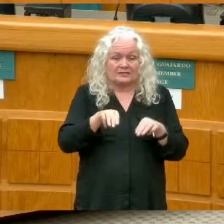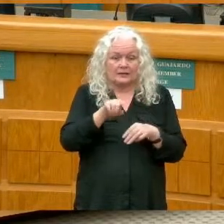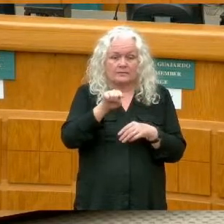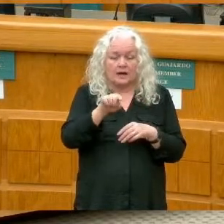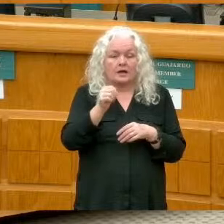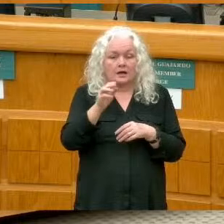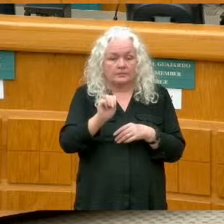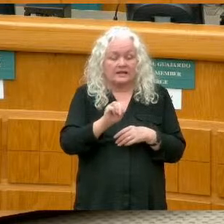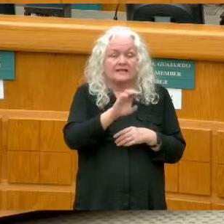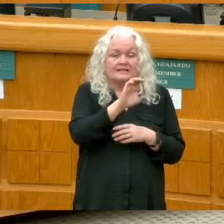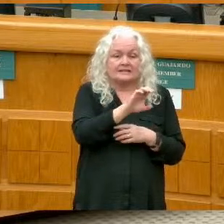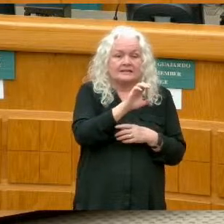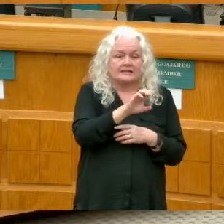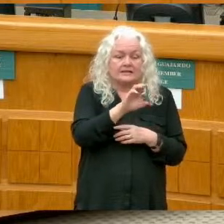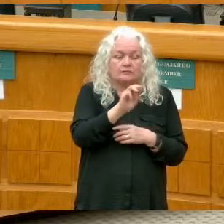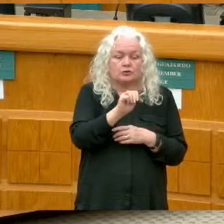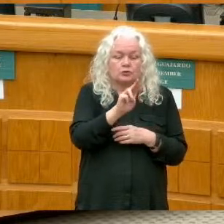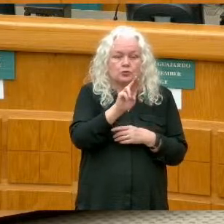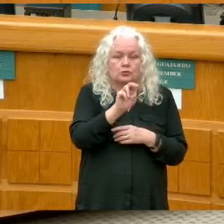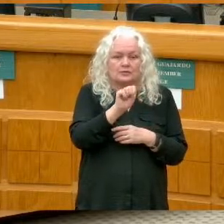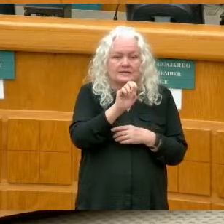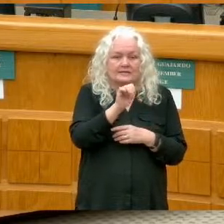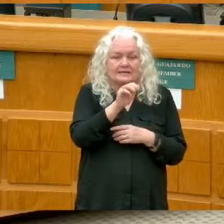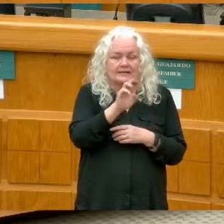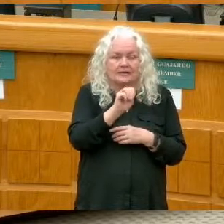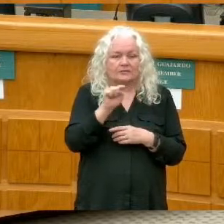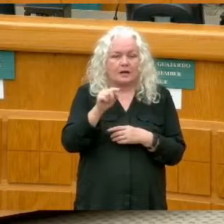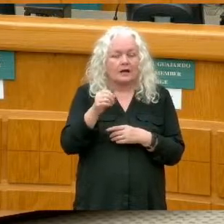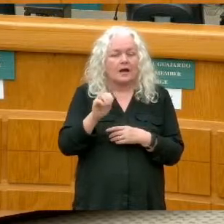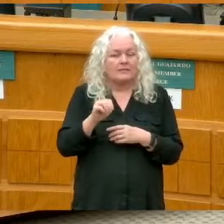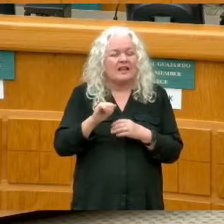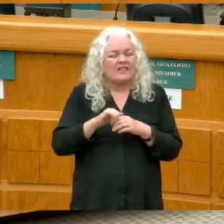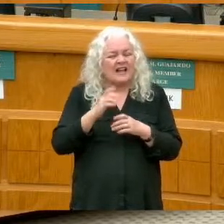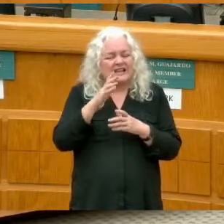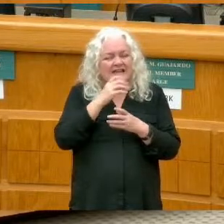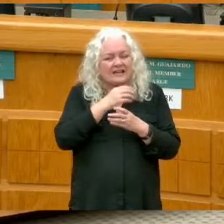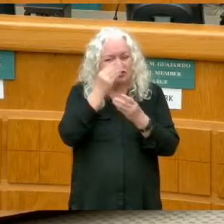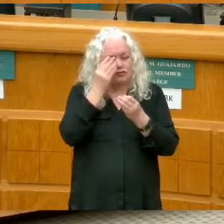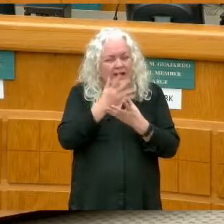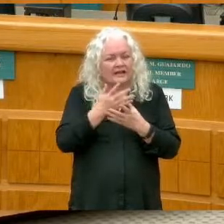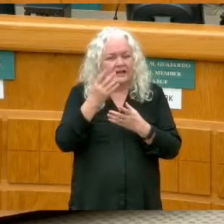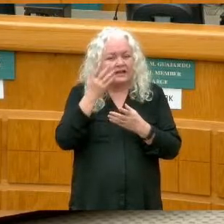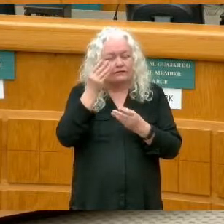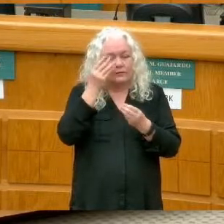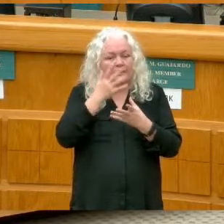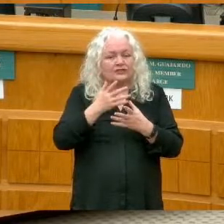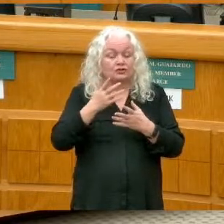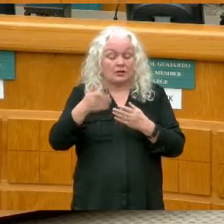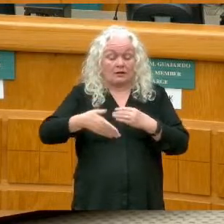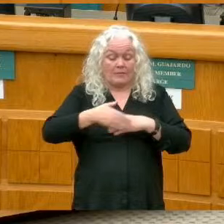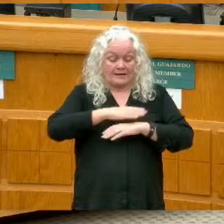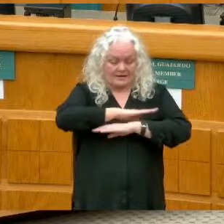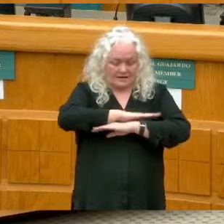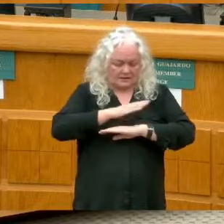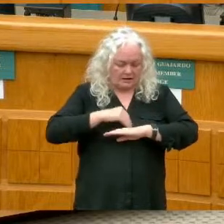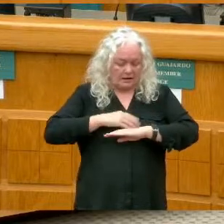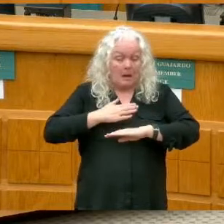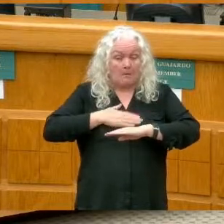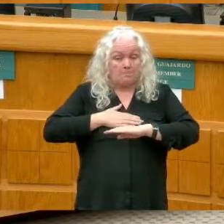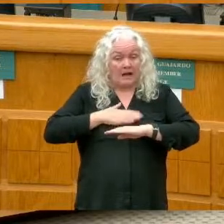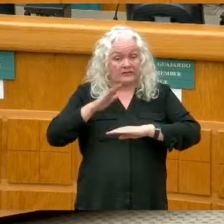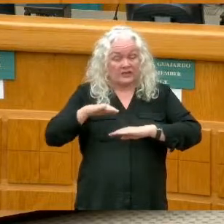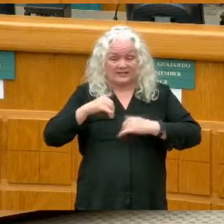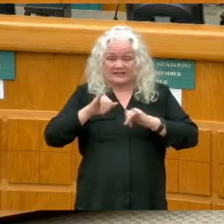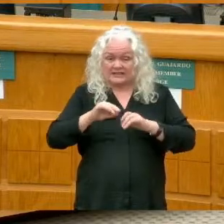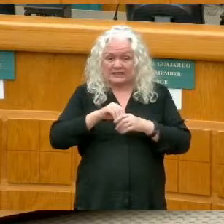ccmuseum.com, ccmuseum.com. As I get great information that crosses my desk, I'm a parent still. My child is still in